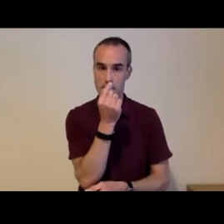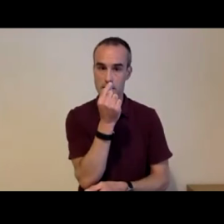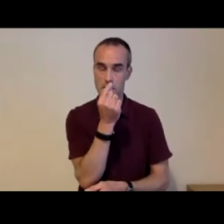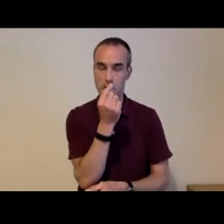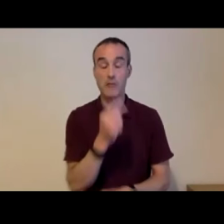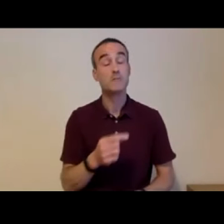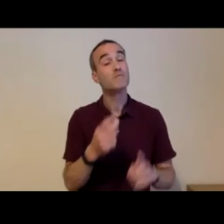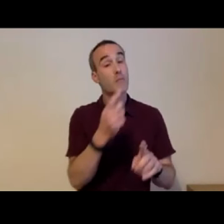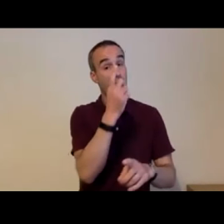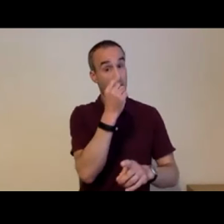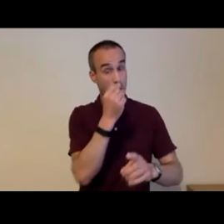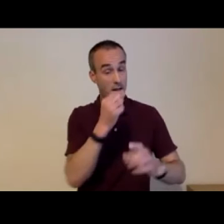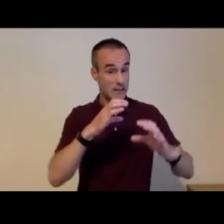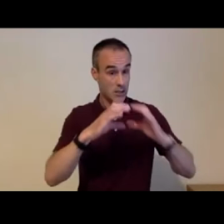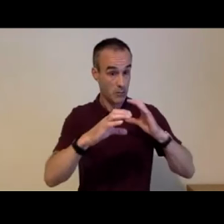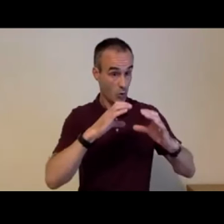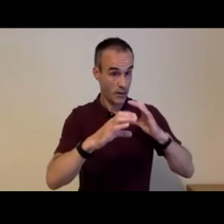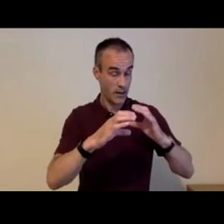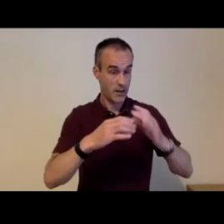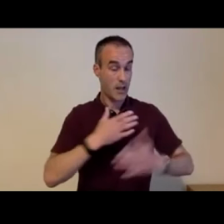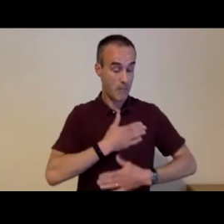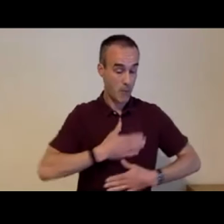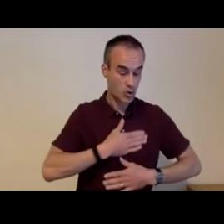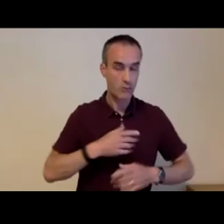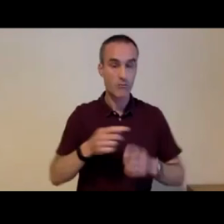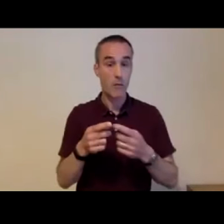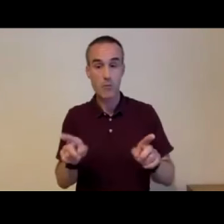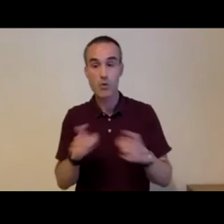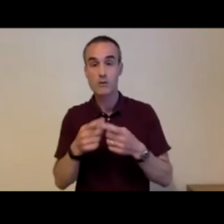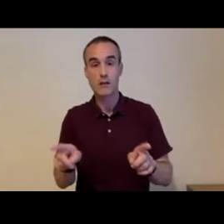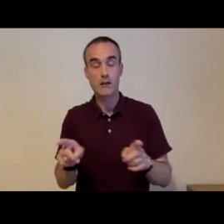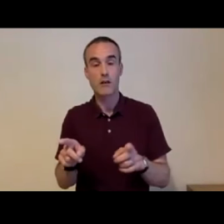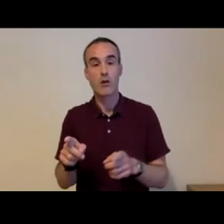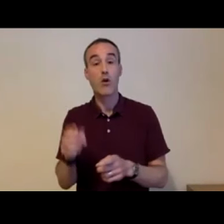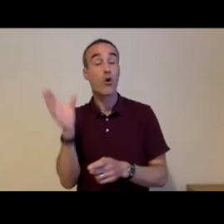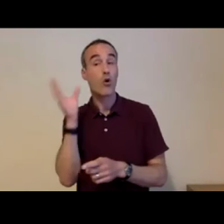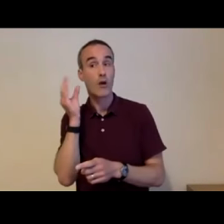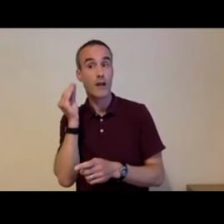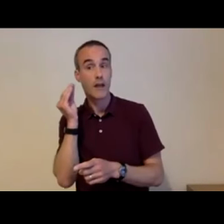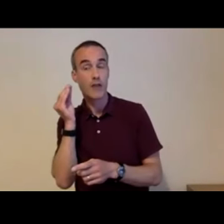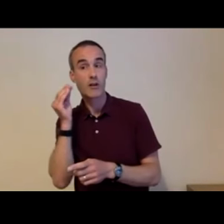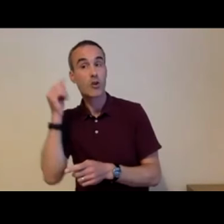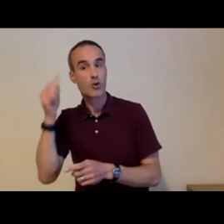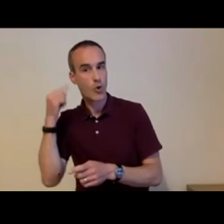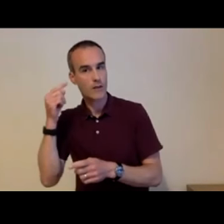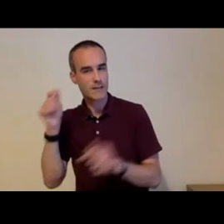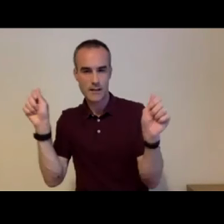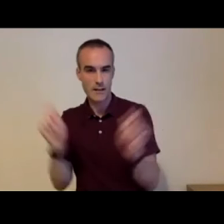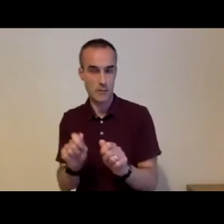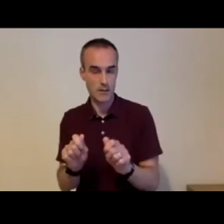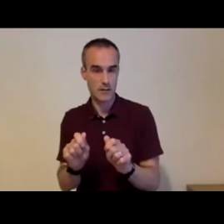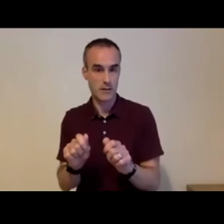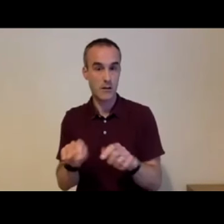to communicate emotion, music, and hearing noise are limited, and uptake is